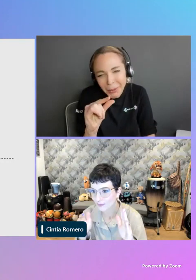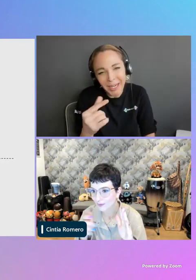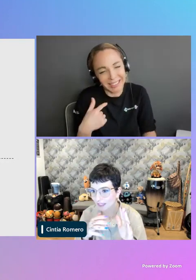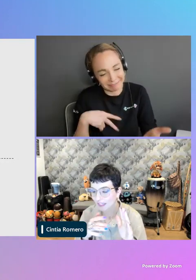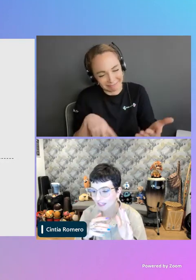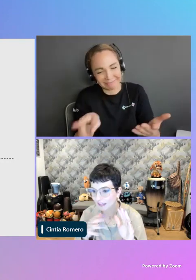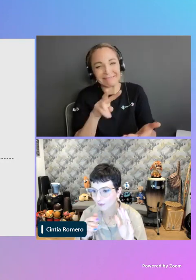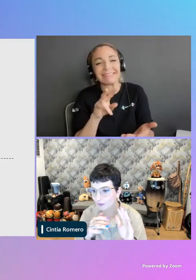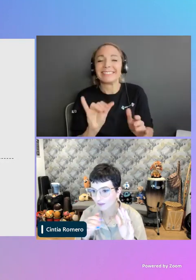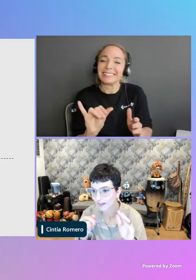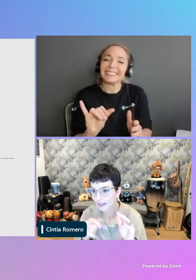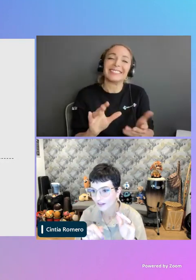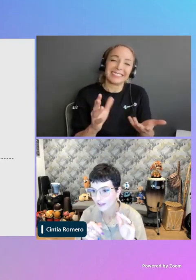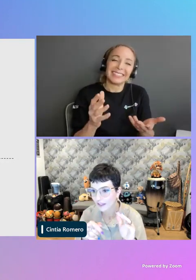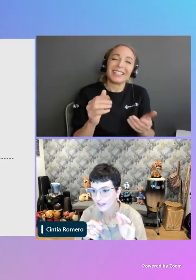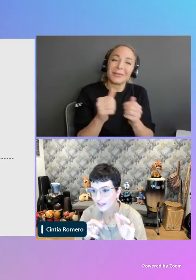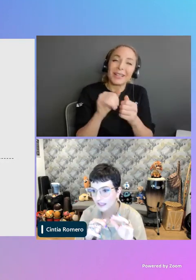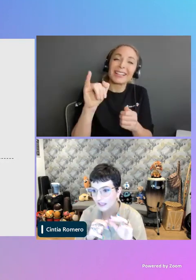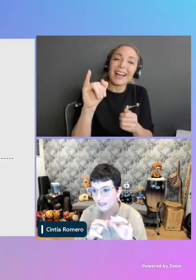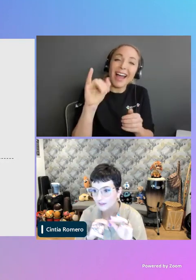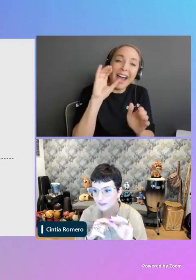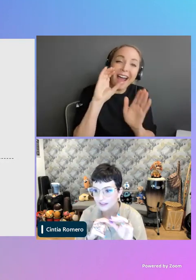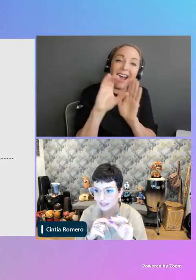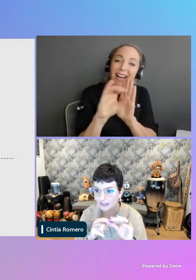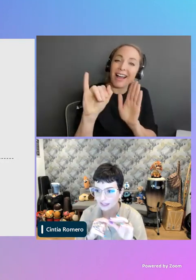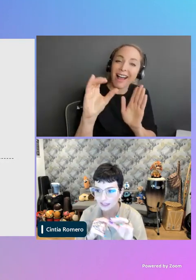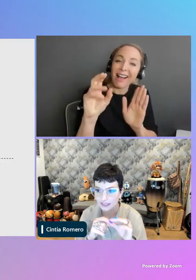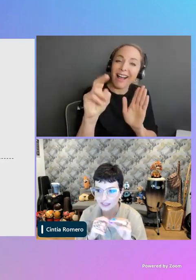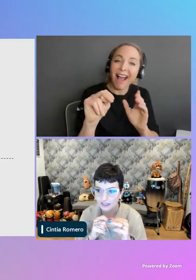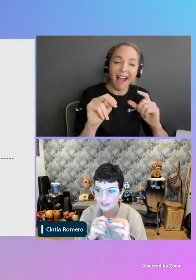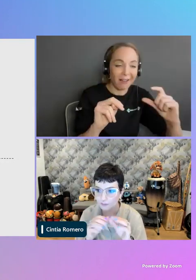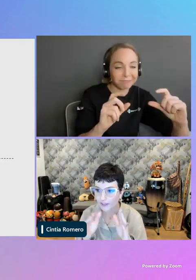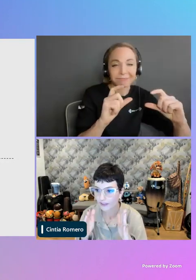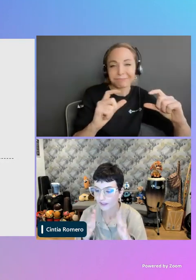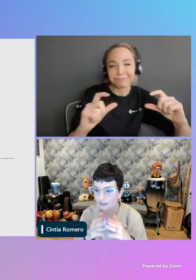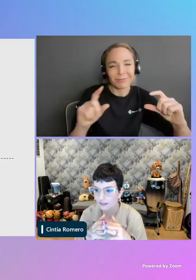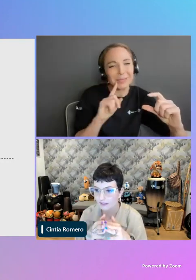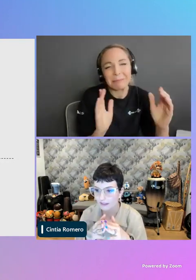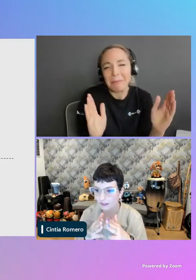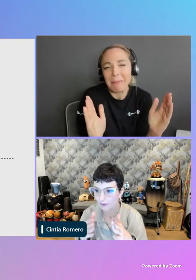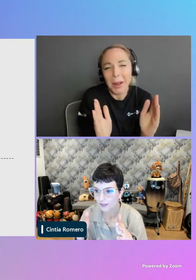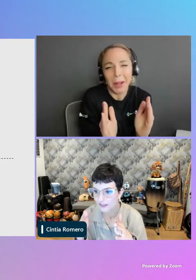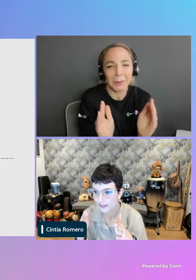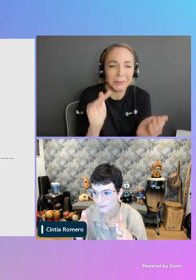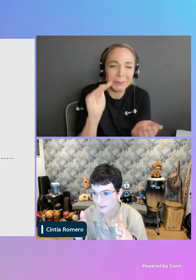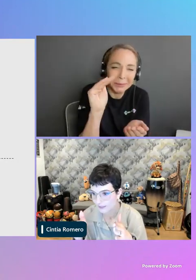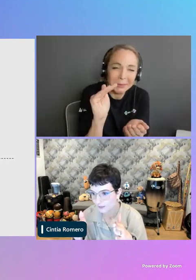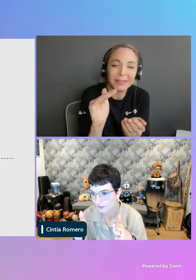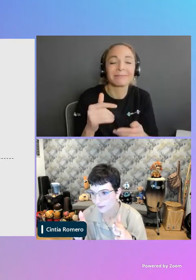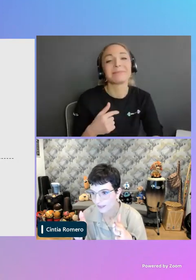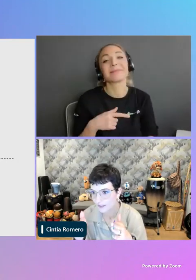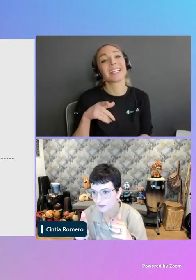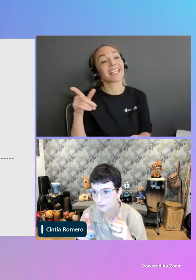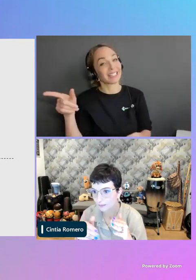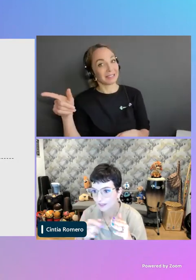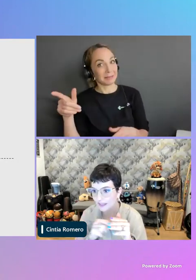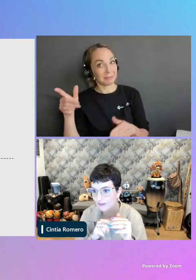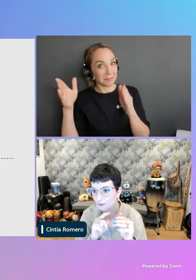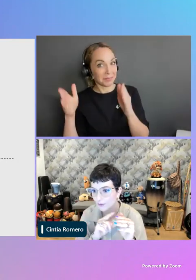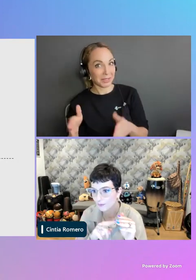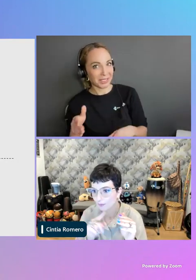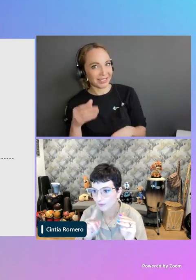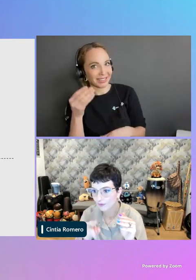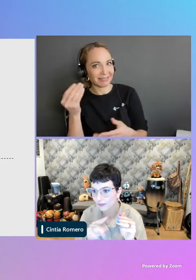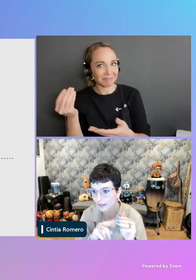space between each one of the icons. And we were saying like, hey, can we increase the space a little bit so people, they